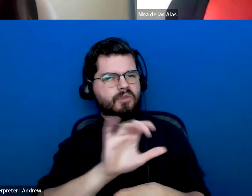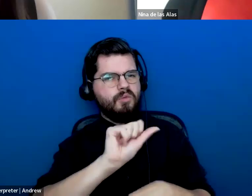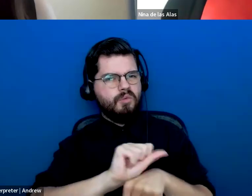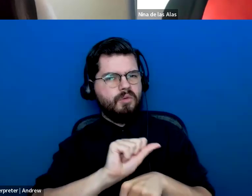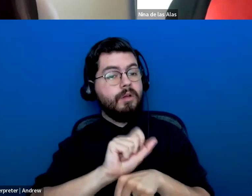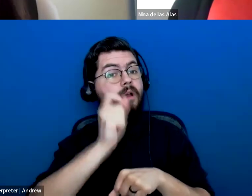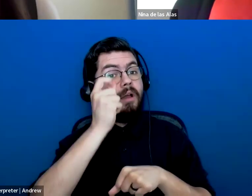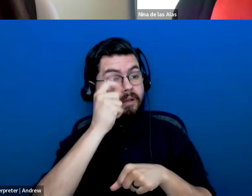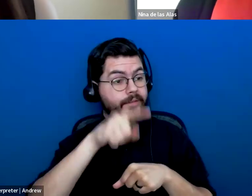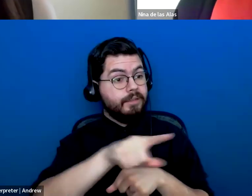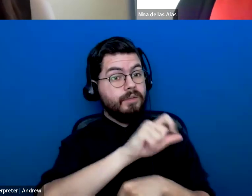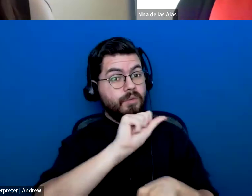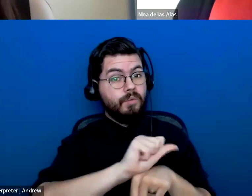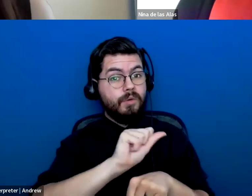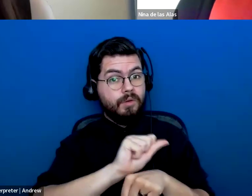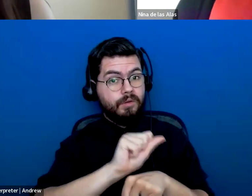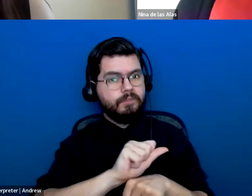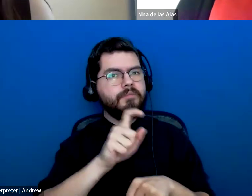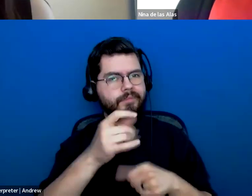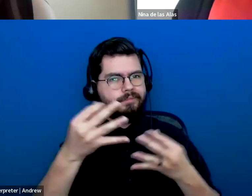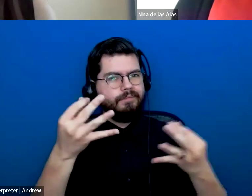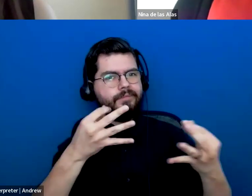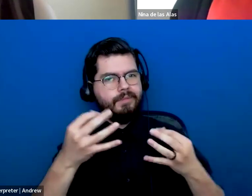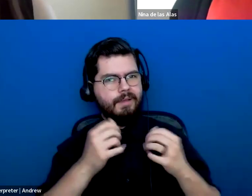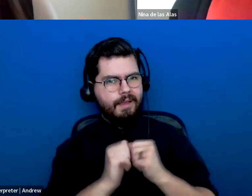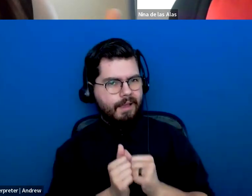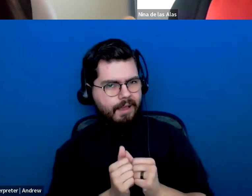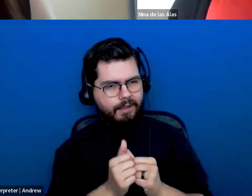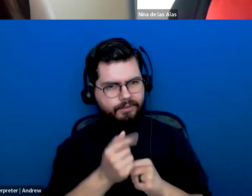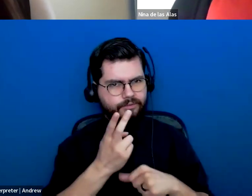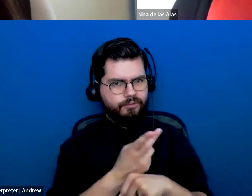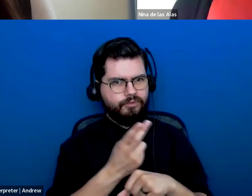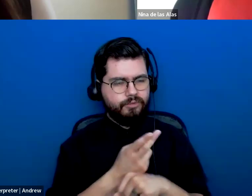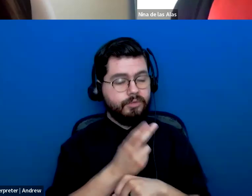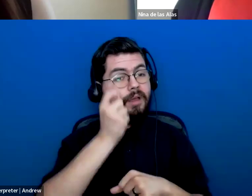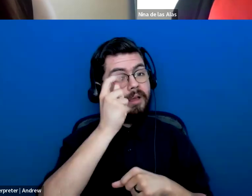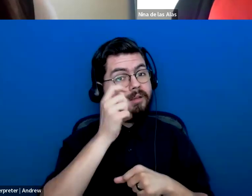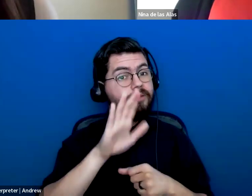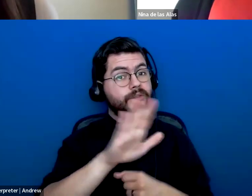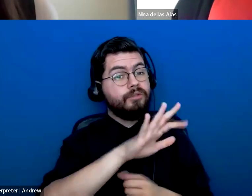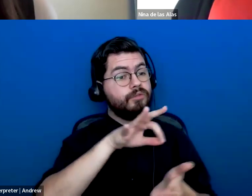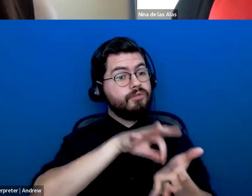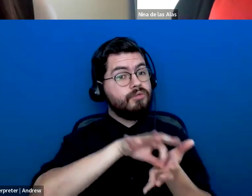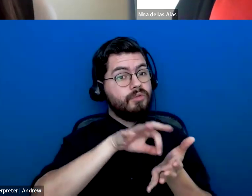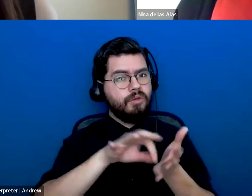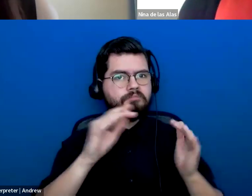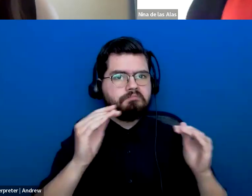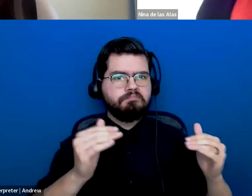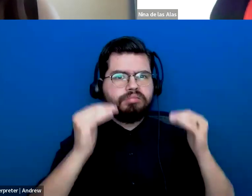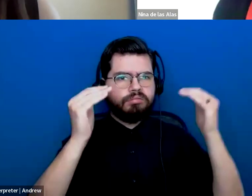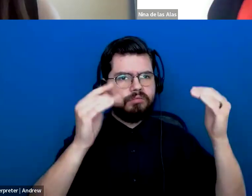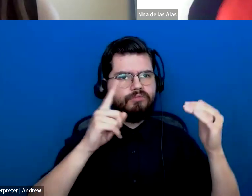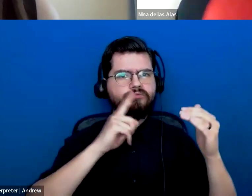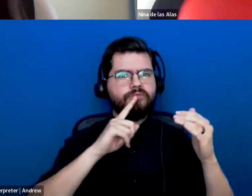was surprising. Students scored much higher than previous years, and they're much quieter in the classroom and didn't come